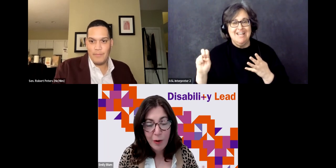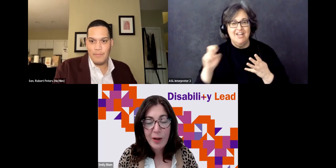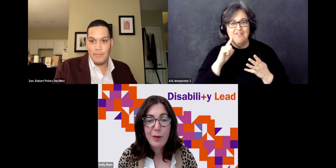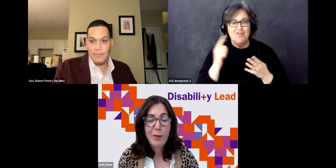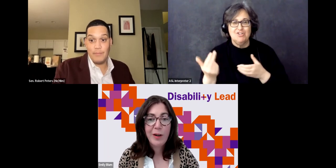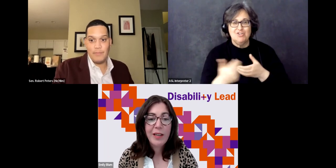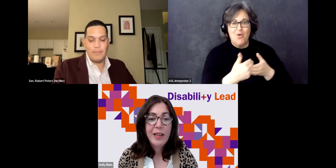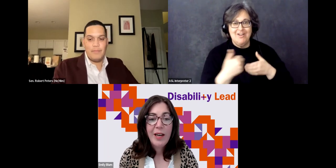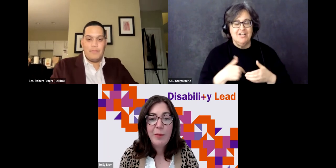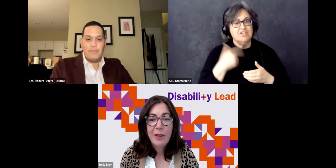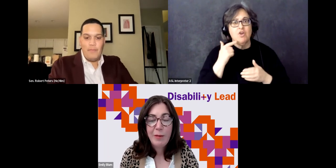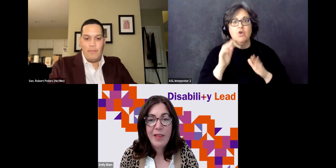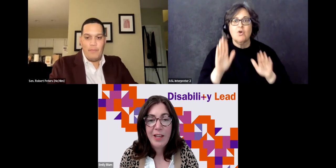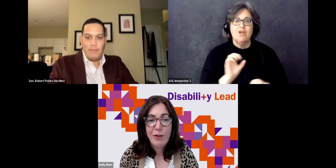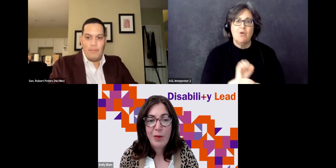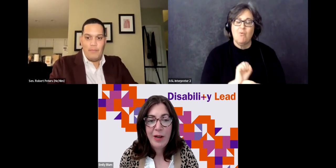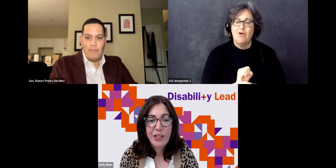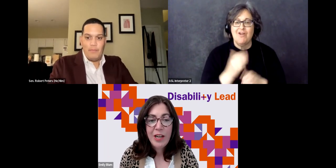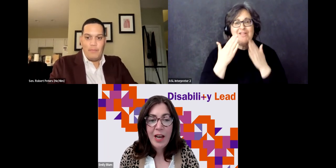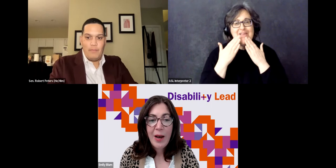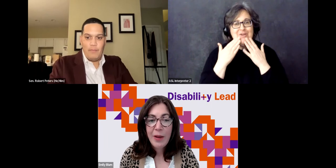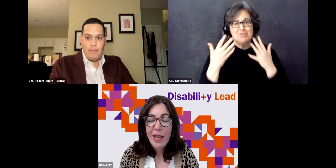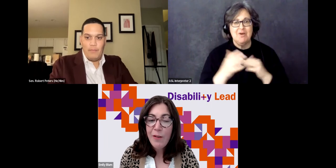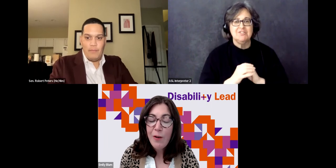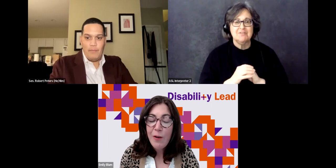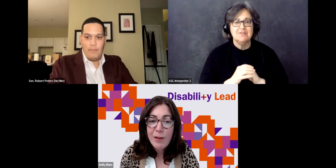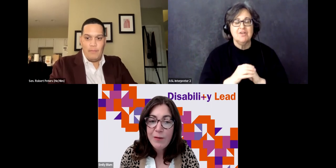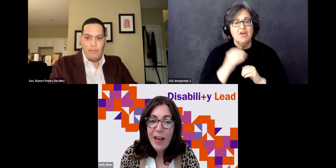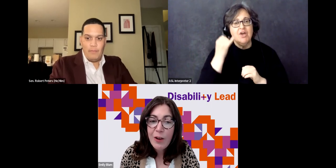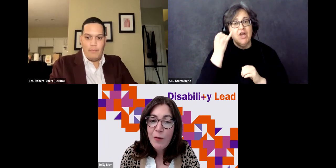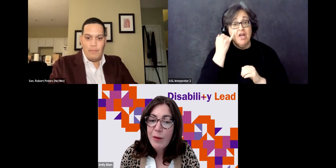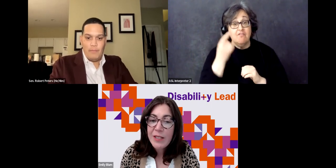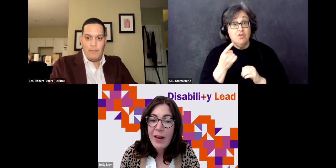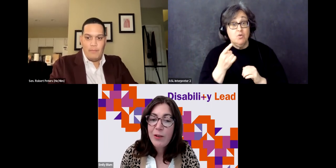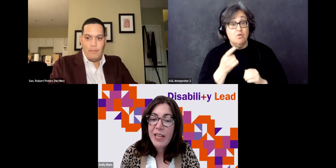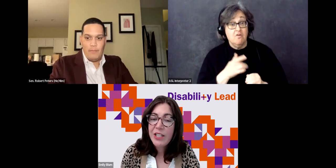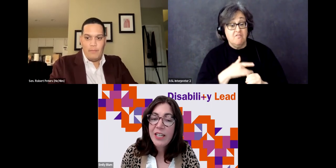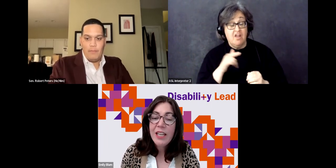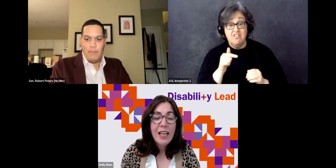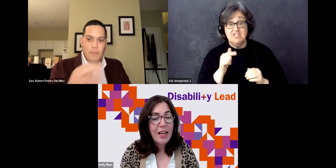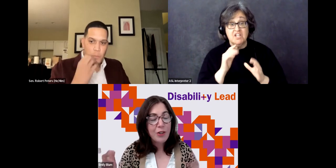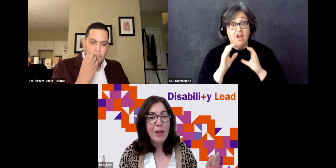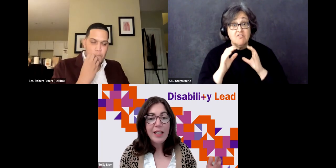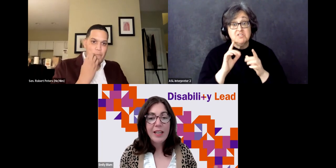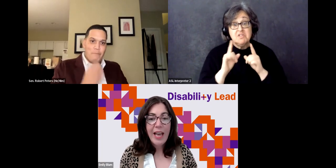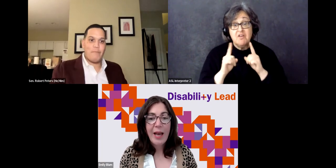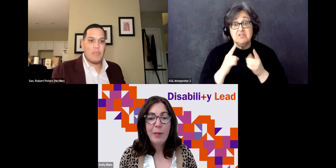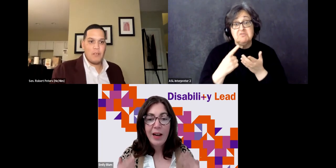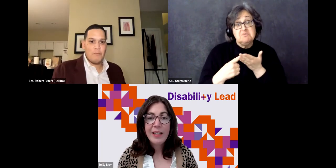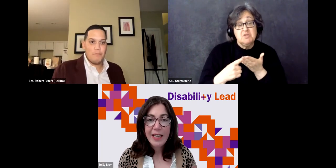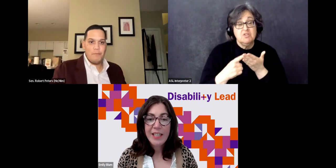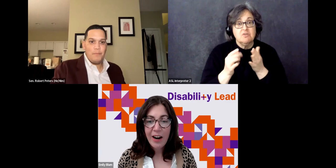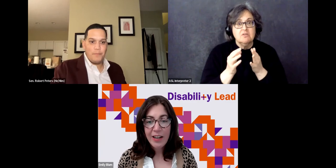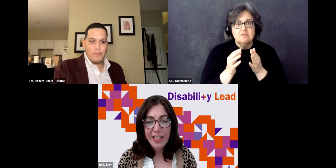your incredible work. We thank you so much. If you found value from this conversation, join the